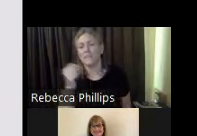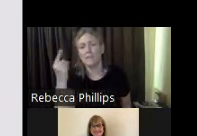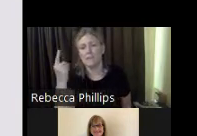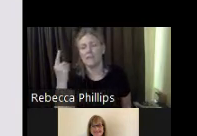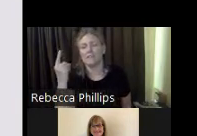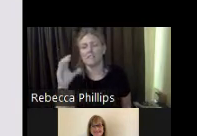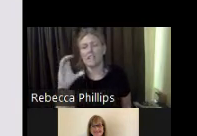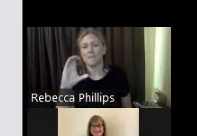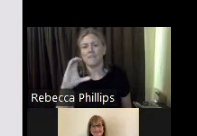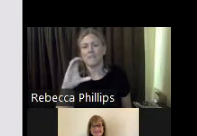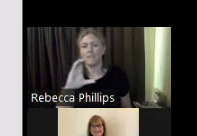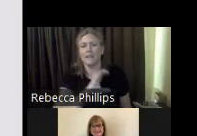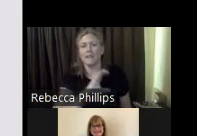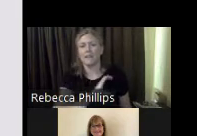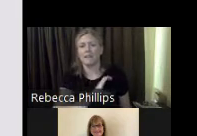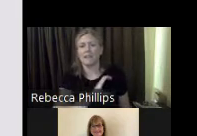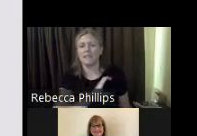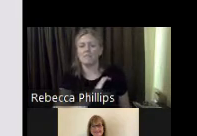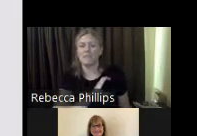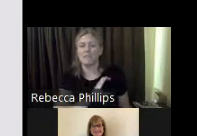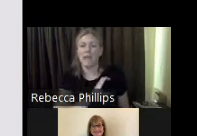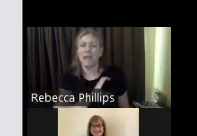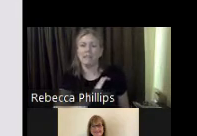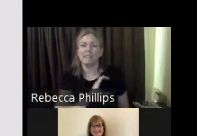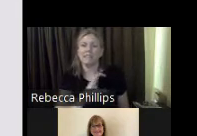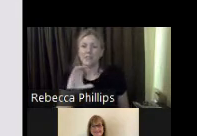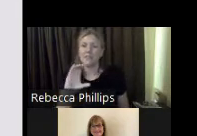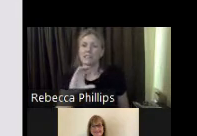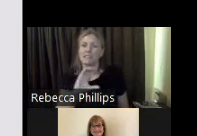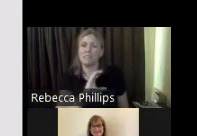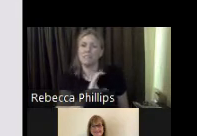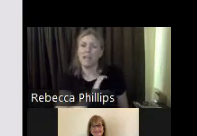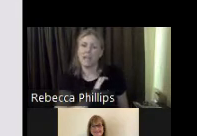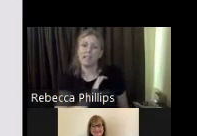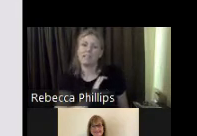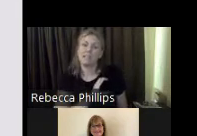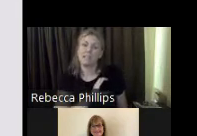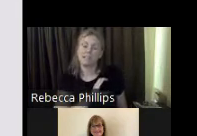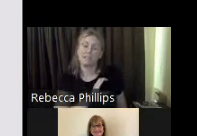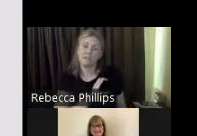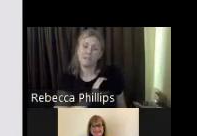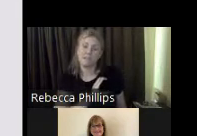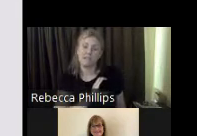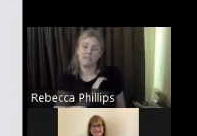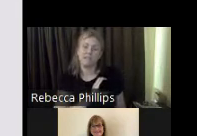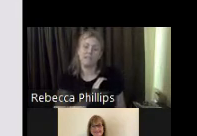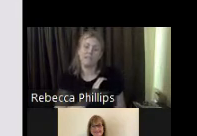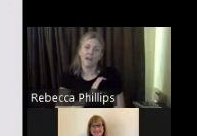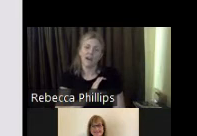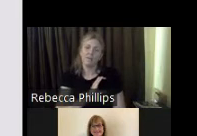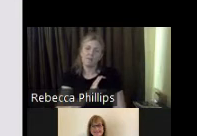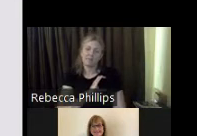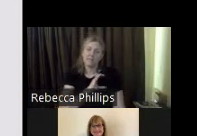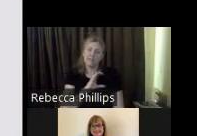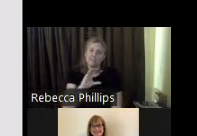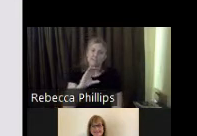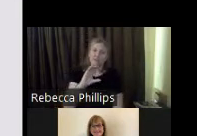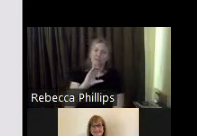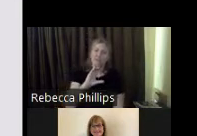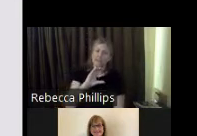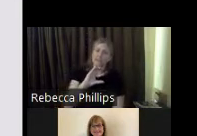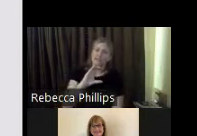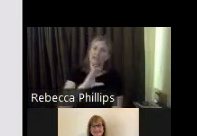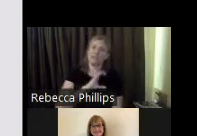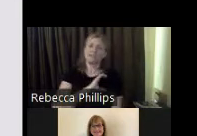They might be able to understand, but I think it's more the badge. So I think it is a badge that they're representing rather than cop. So